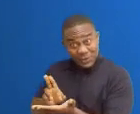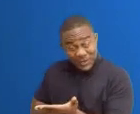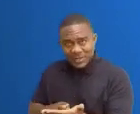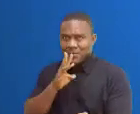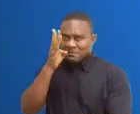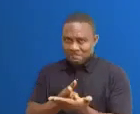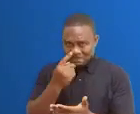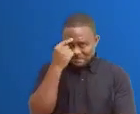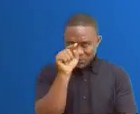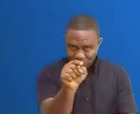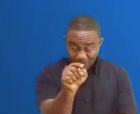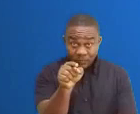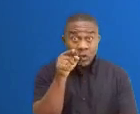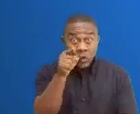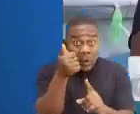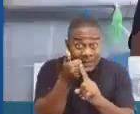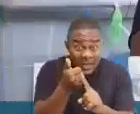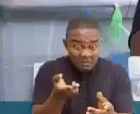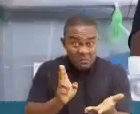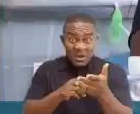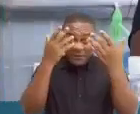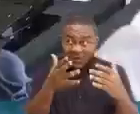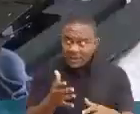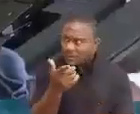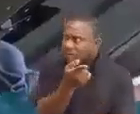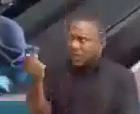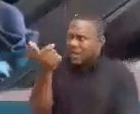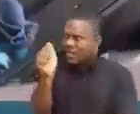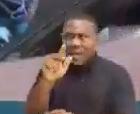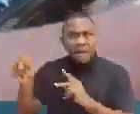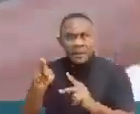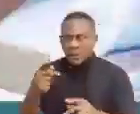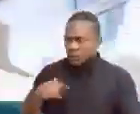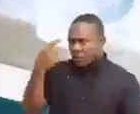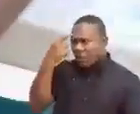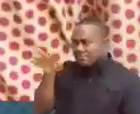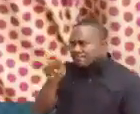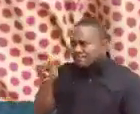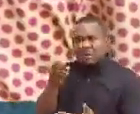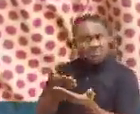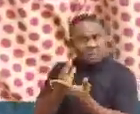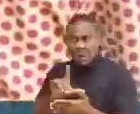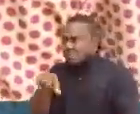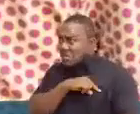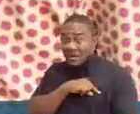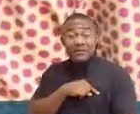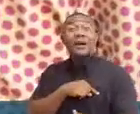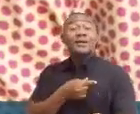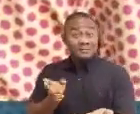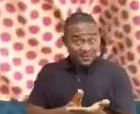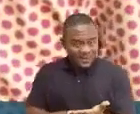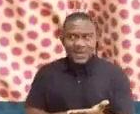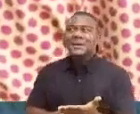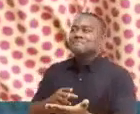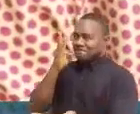Time 7 a.m. to 6 p.m. each day. Look out for announcements from the EC on when the registration team will be present at your